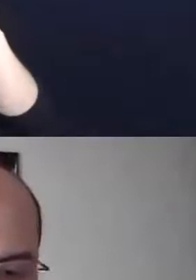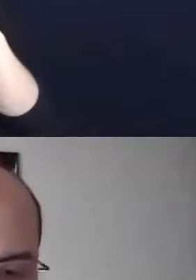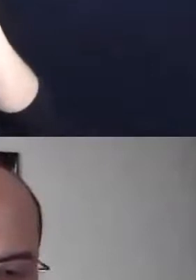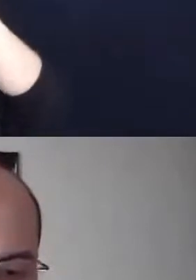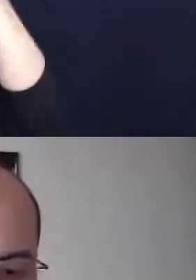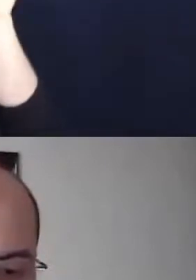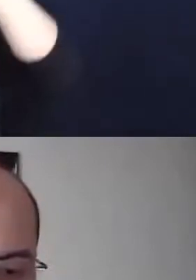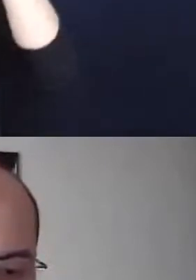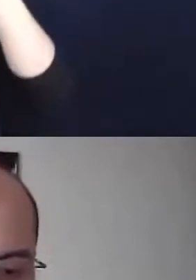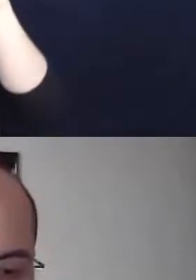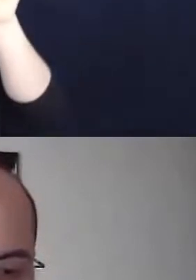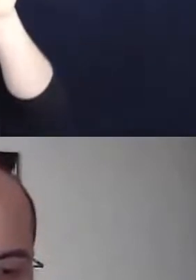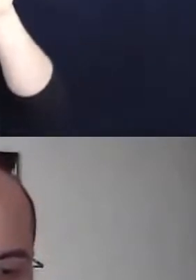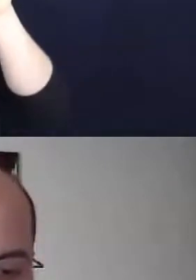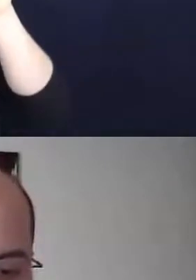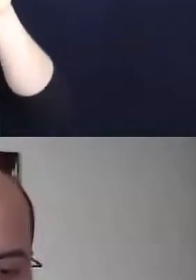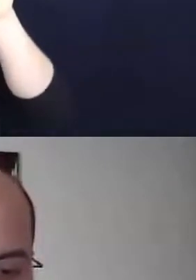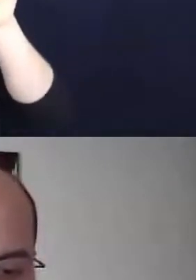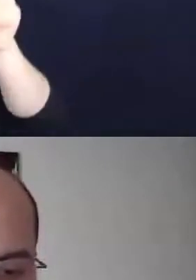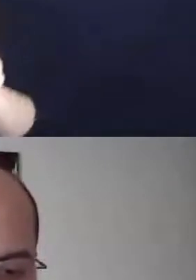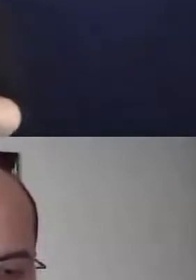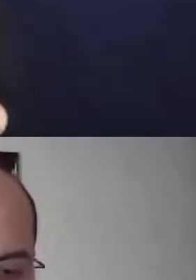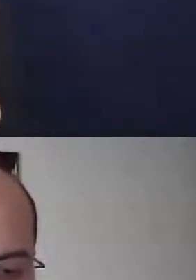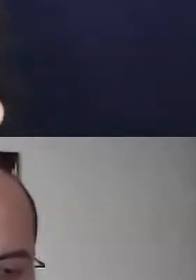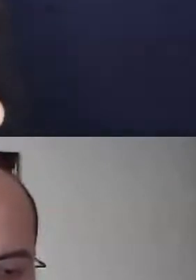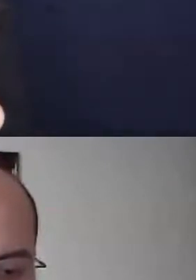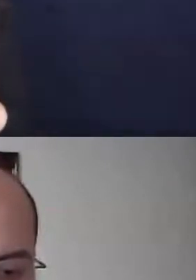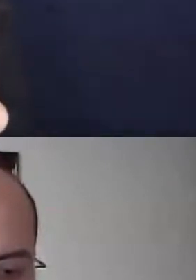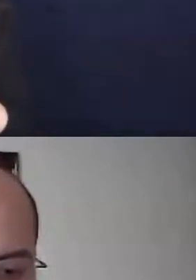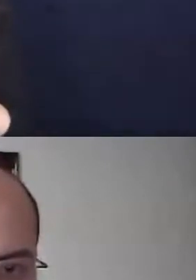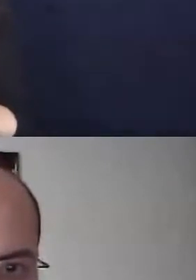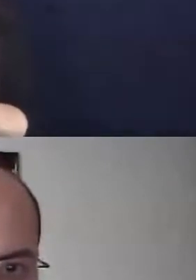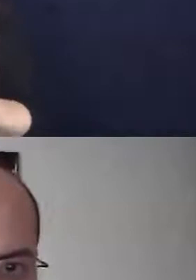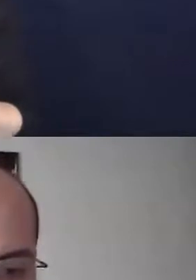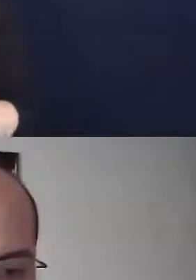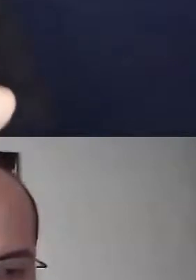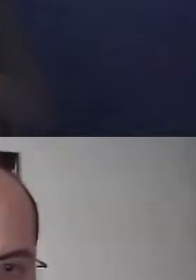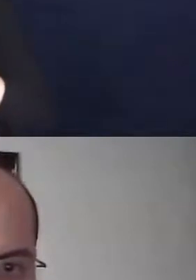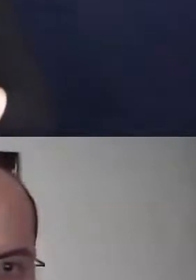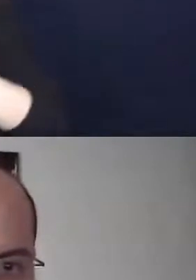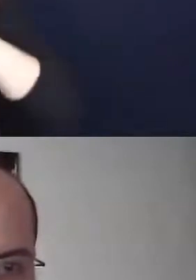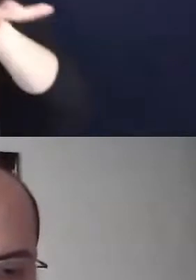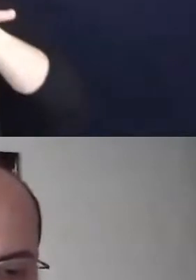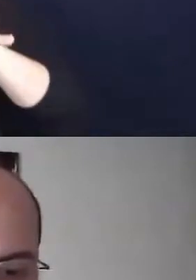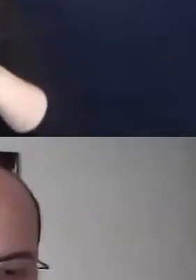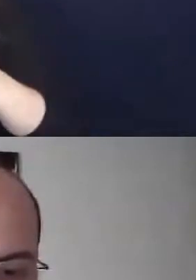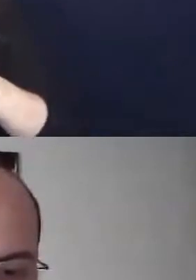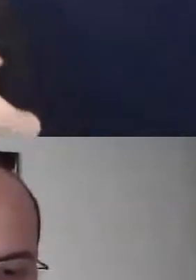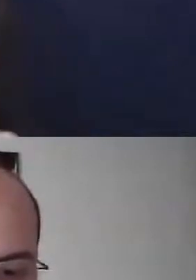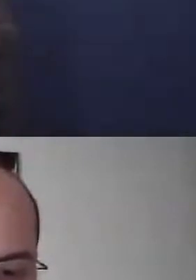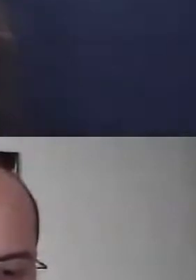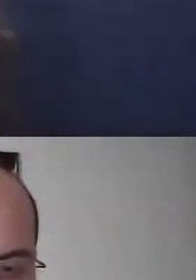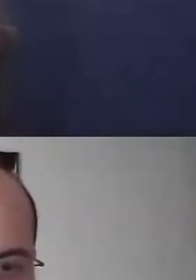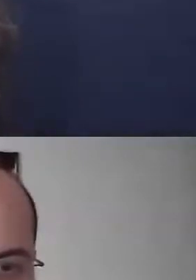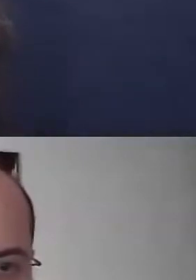and relatively cheap for the device. So that's the reason for using vibration. We've also had